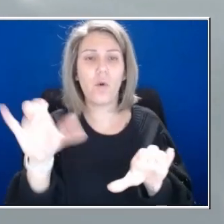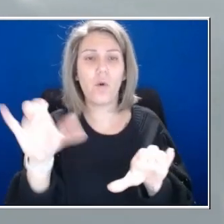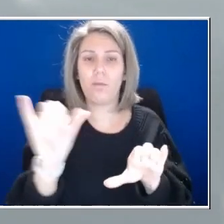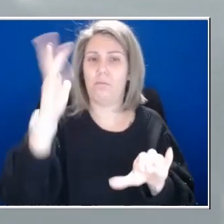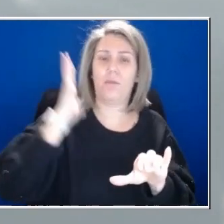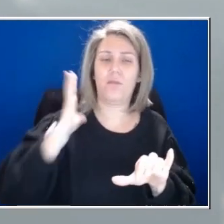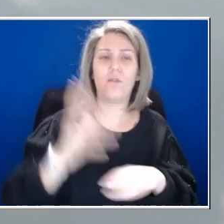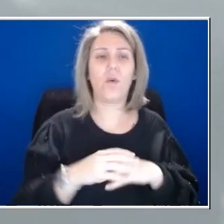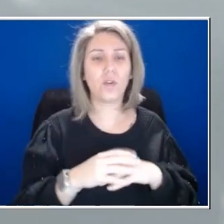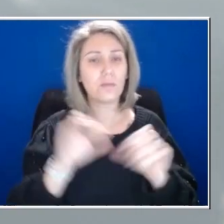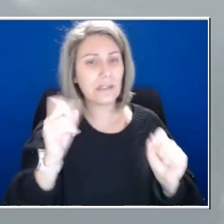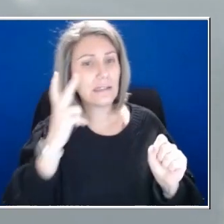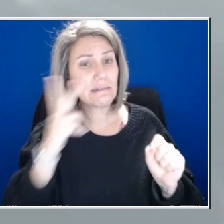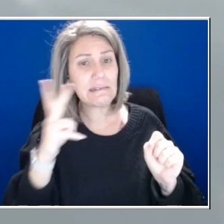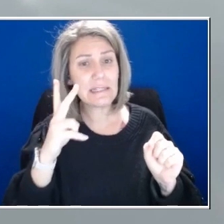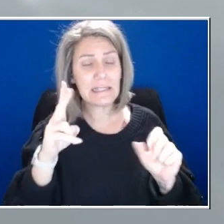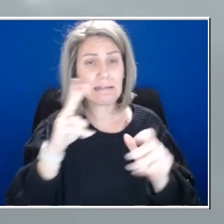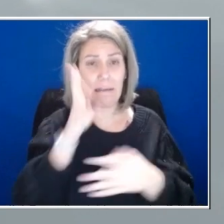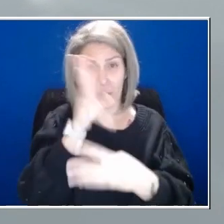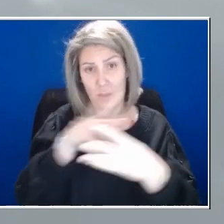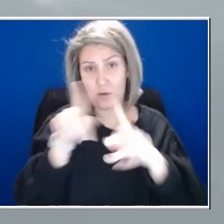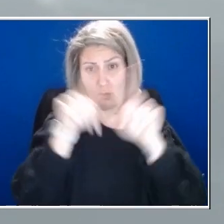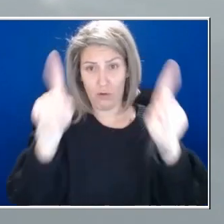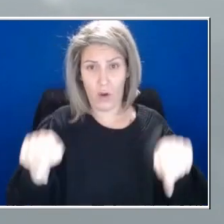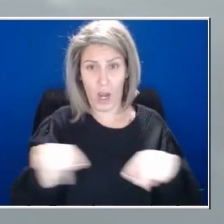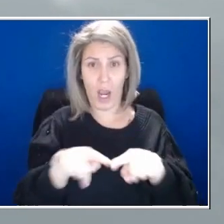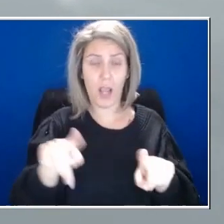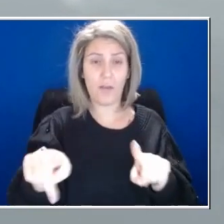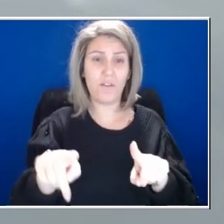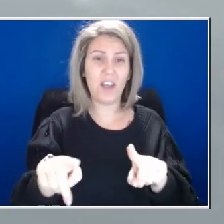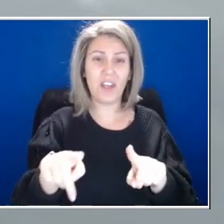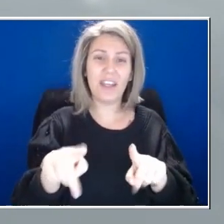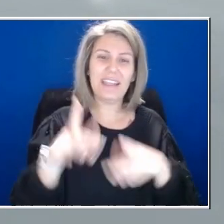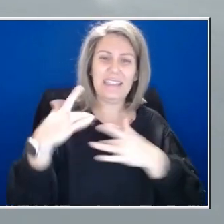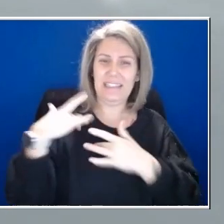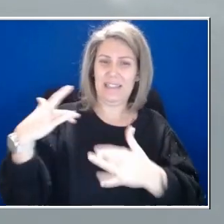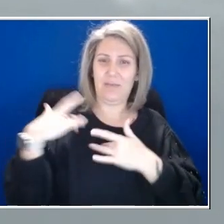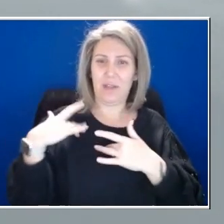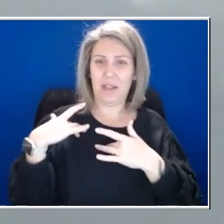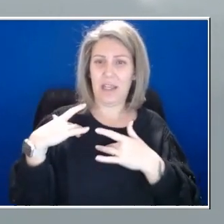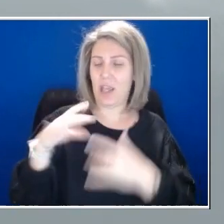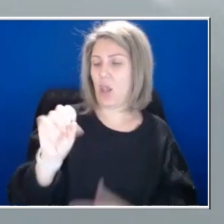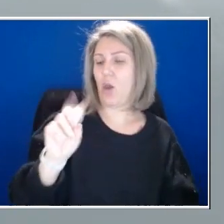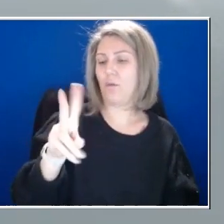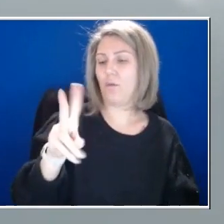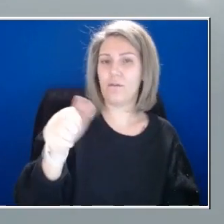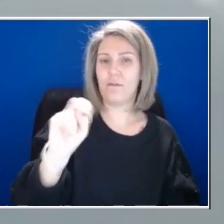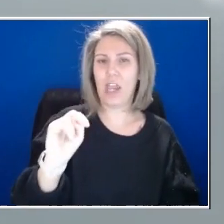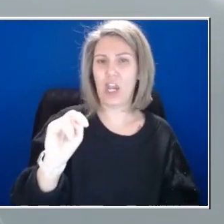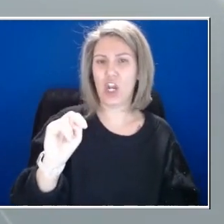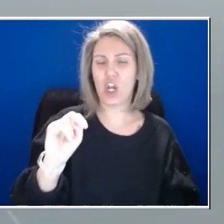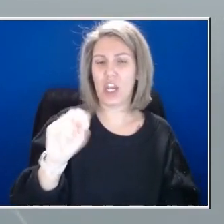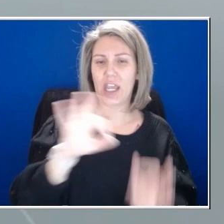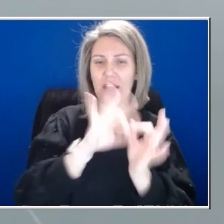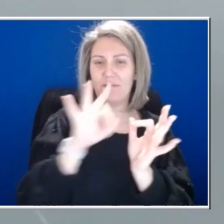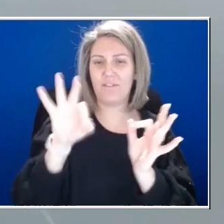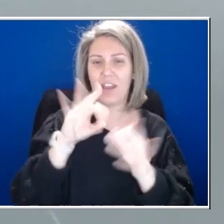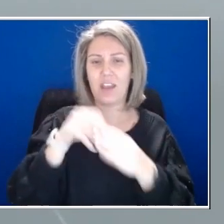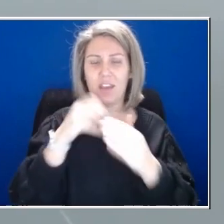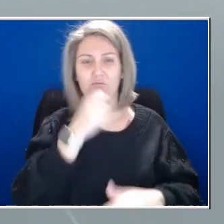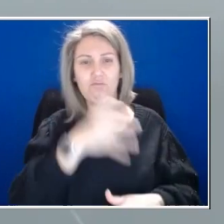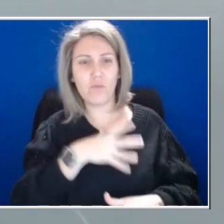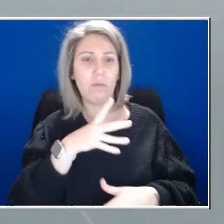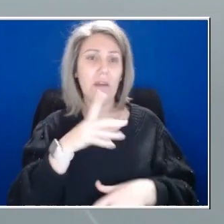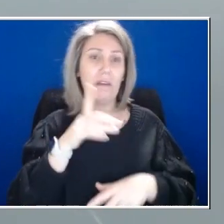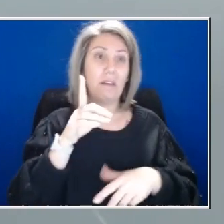can see in the graphic there, the main culprits are usually the ovarian veins in women. And when they become incompetent, they're unable to get that blood back,